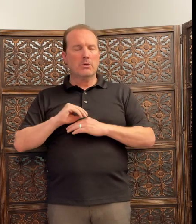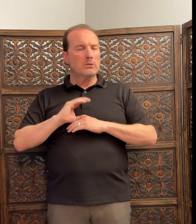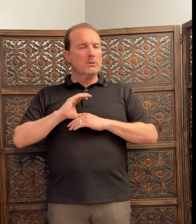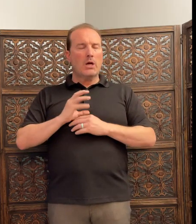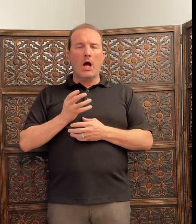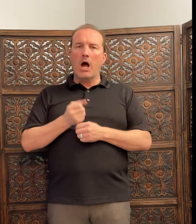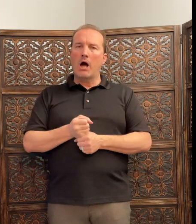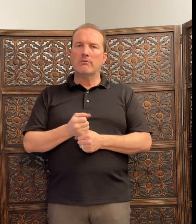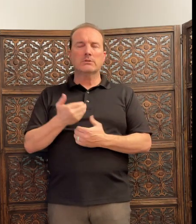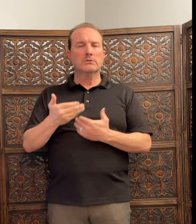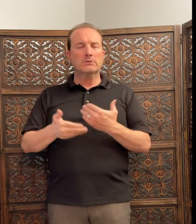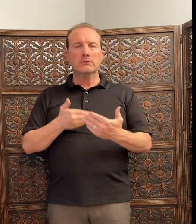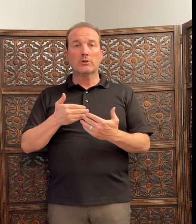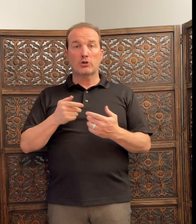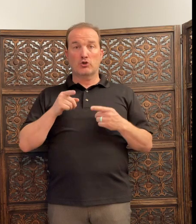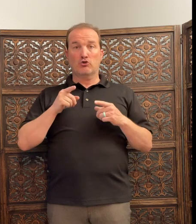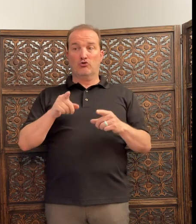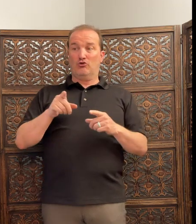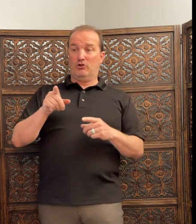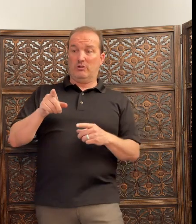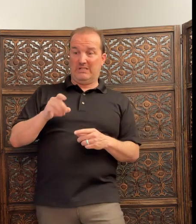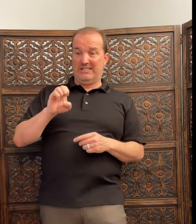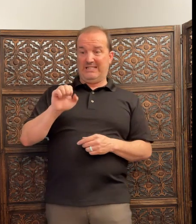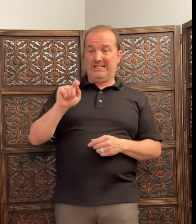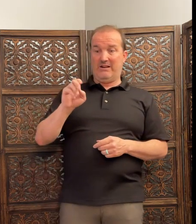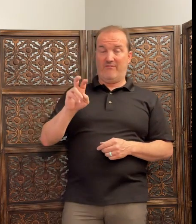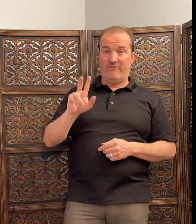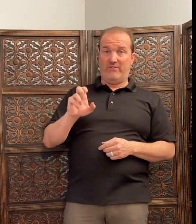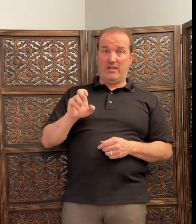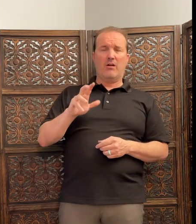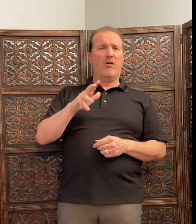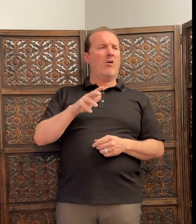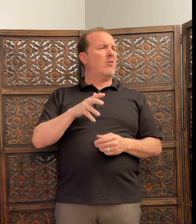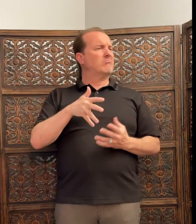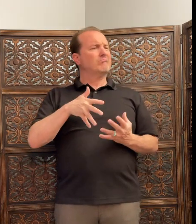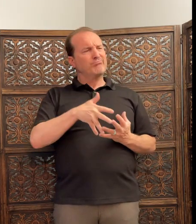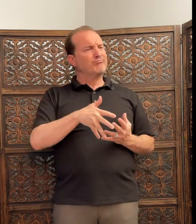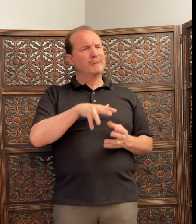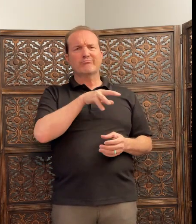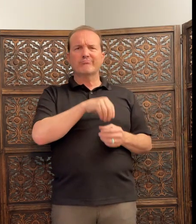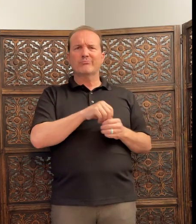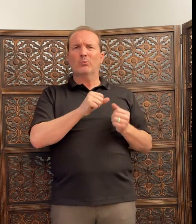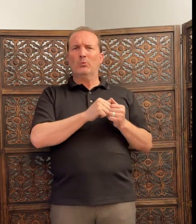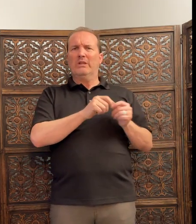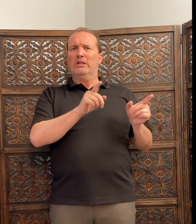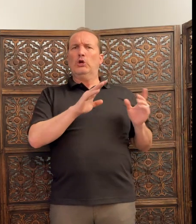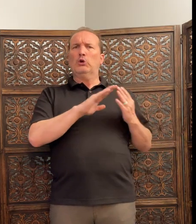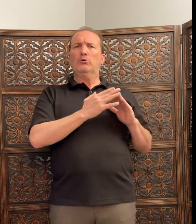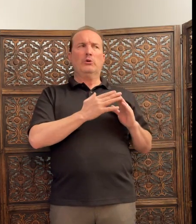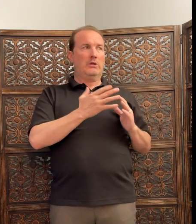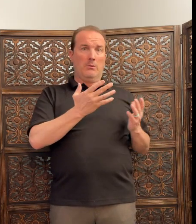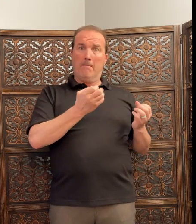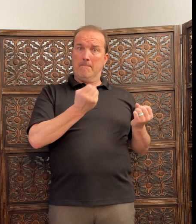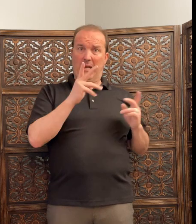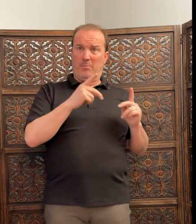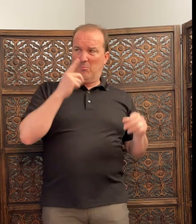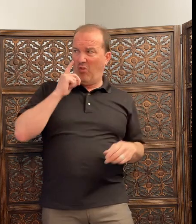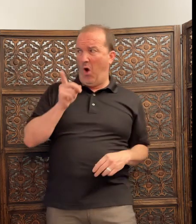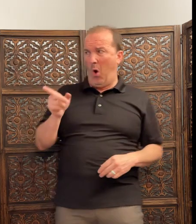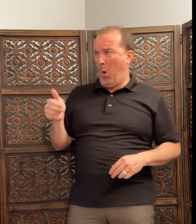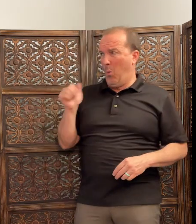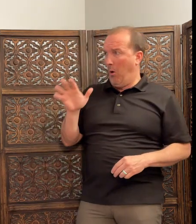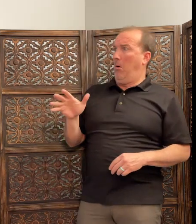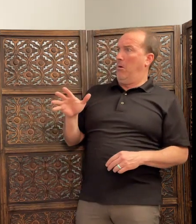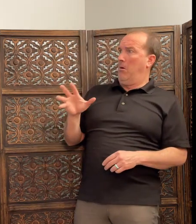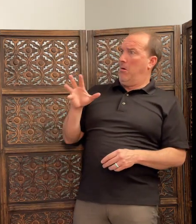He renews her confidence. During their time in Eatonville, she becomes a fixture in the community, much to the surprise and for some the dismay